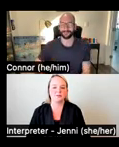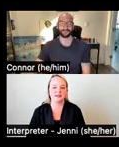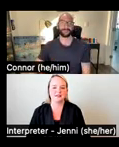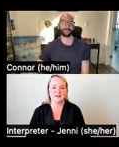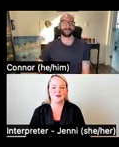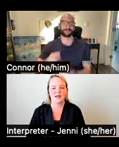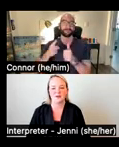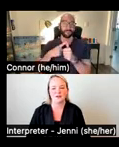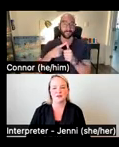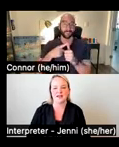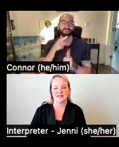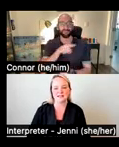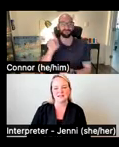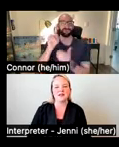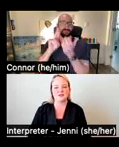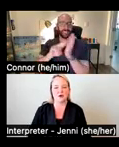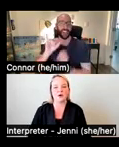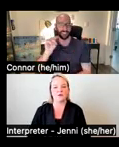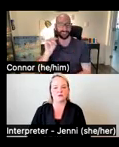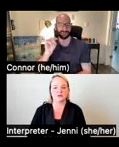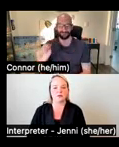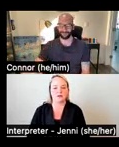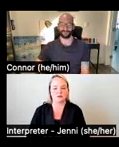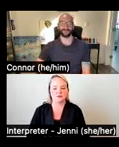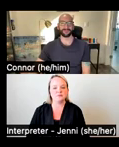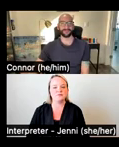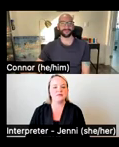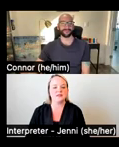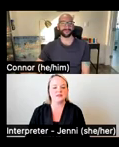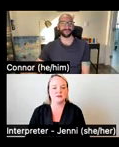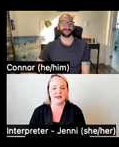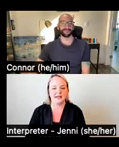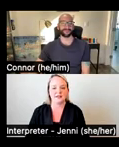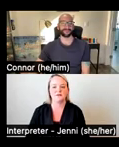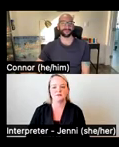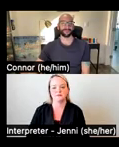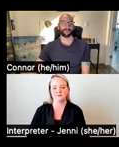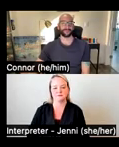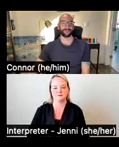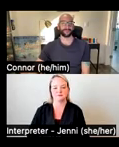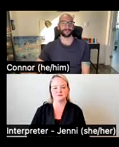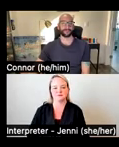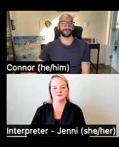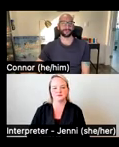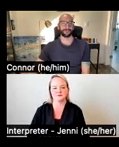a step-by-step on how to do that. So first, what you do is you sign in.